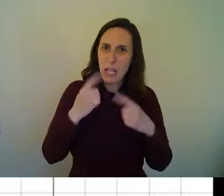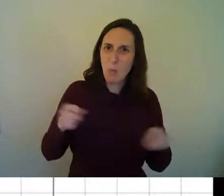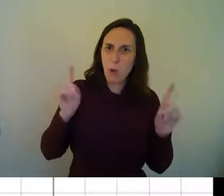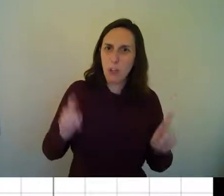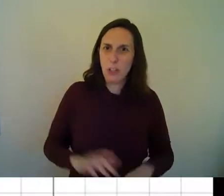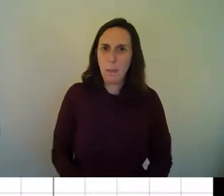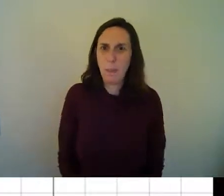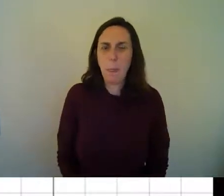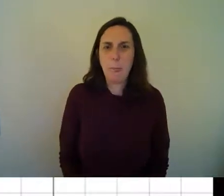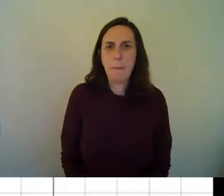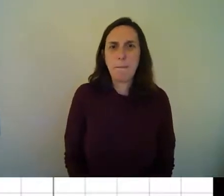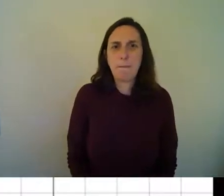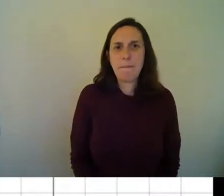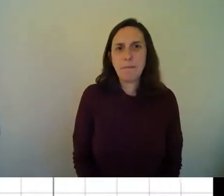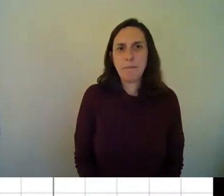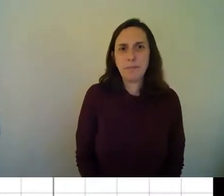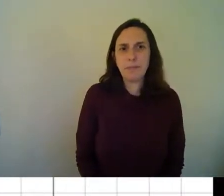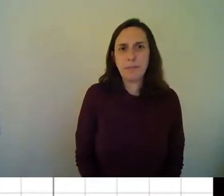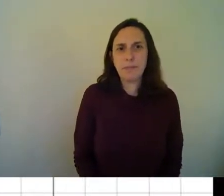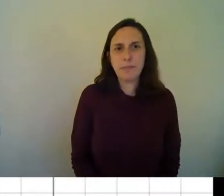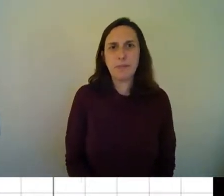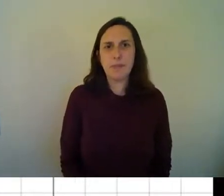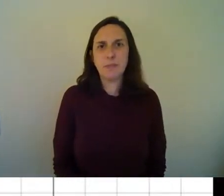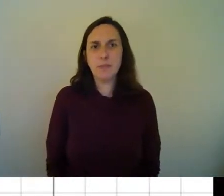so we have g of x